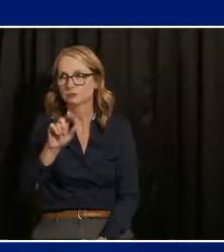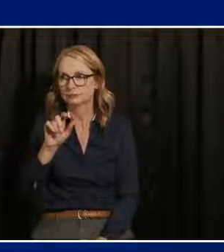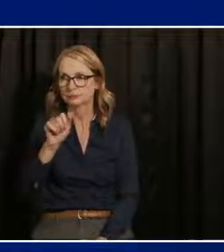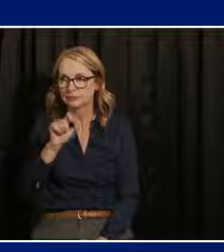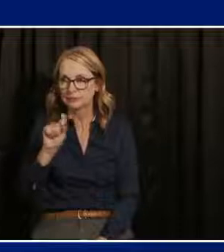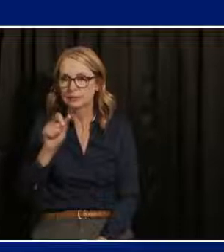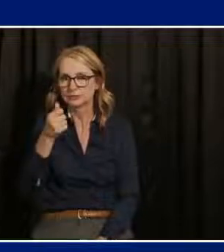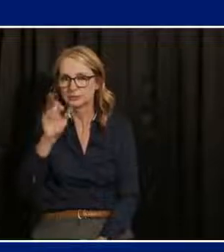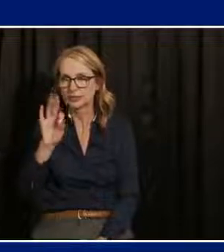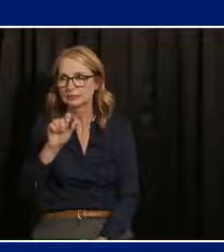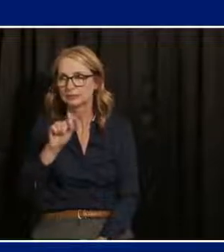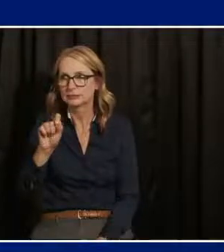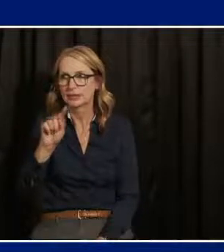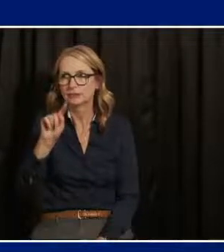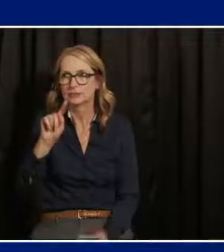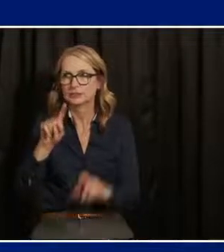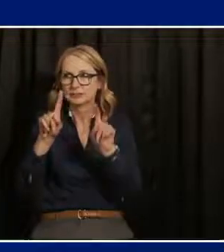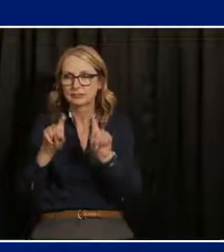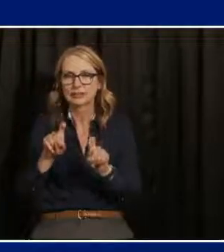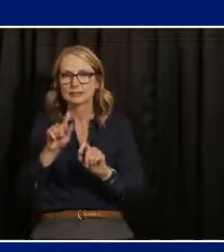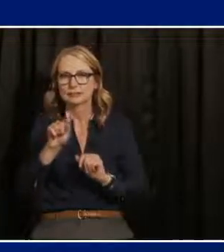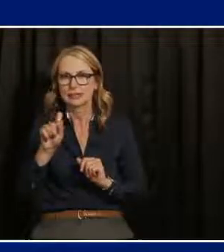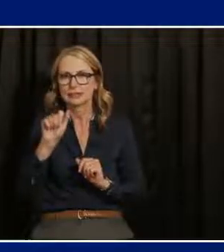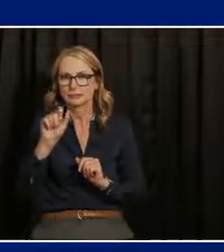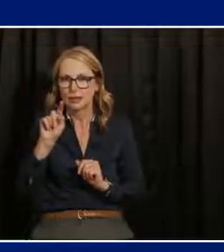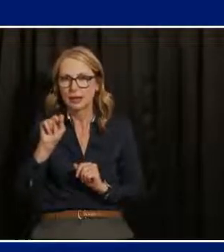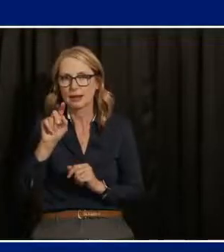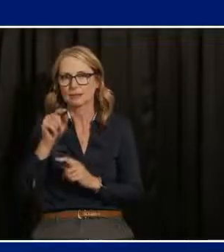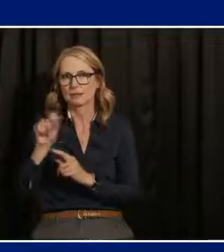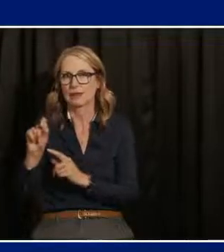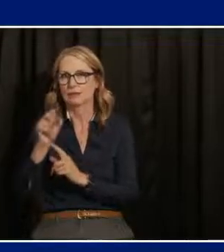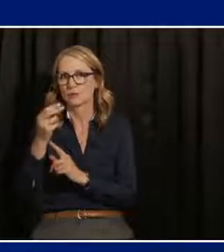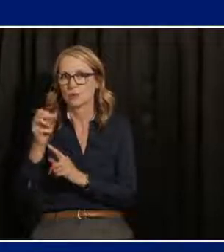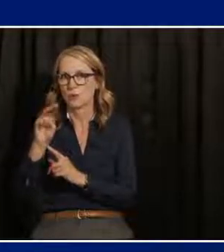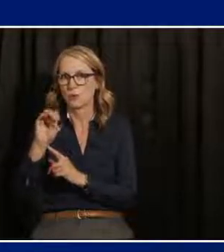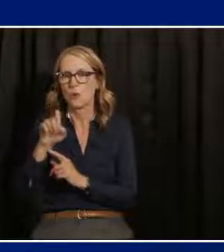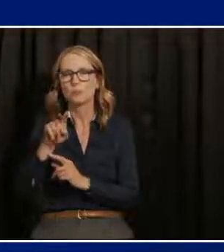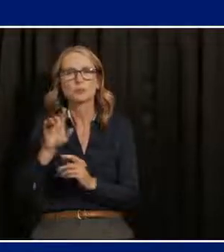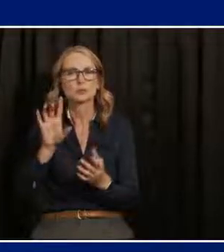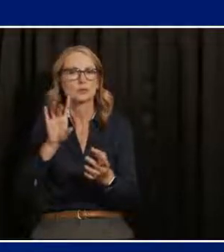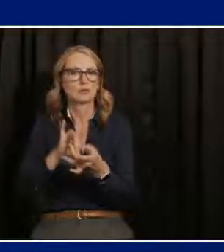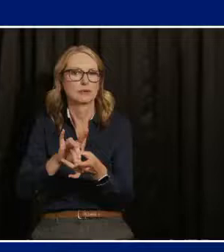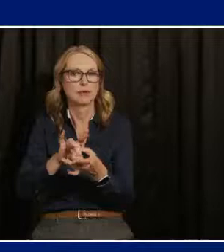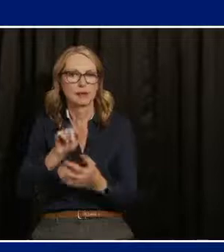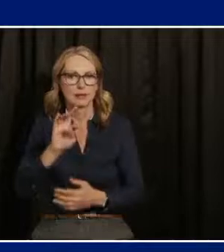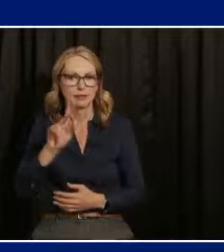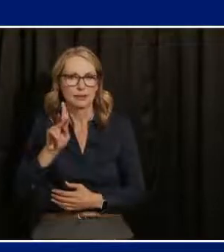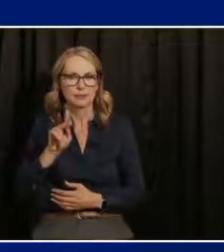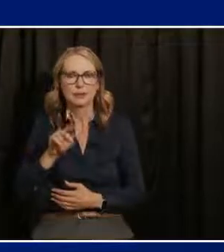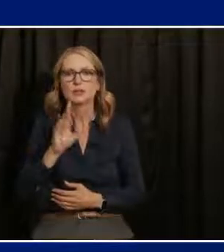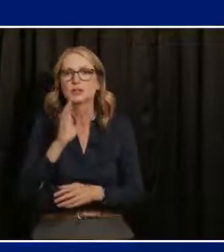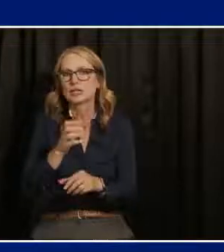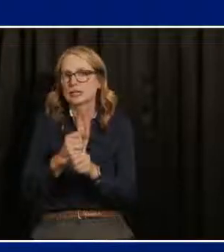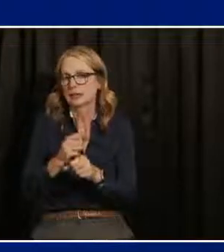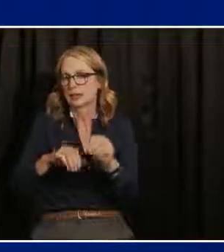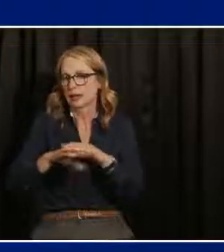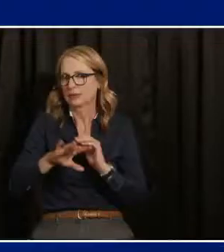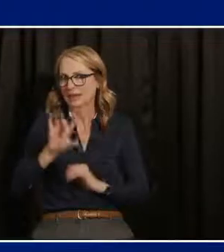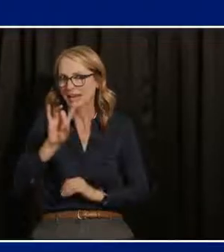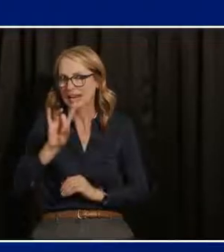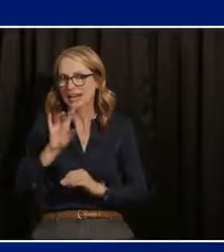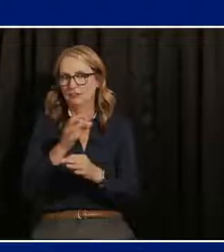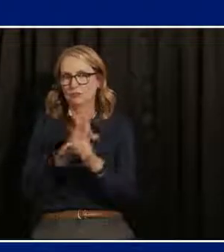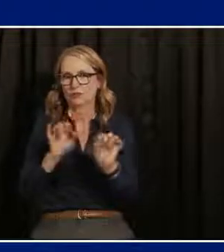See the link here. We'll be putting this out on social media. And you can sign up to receive 8 free tests, which